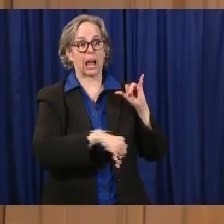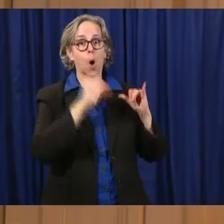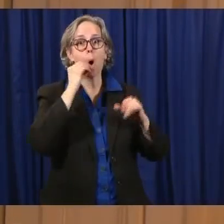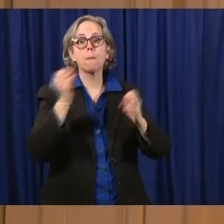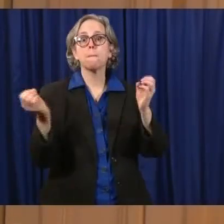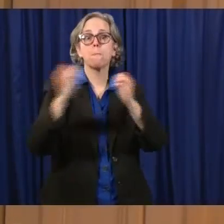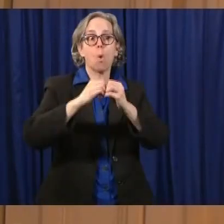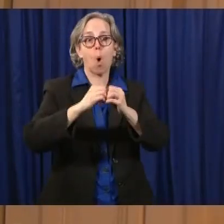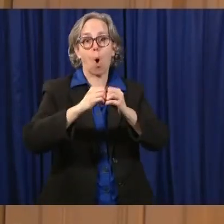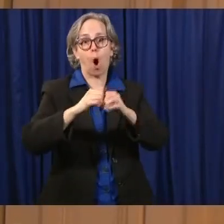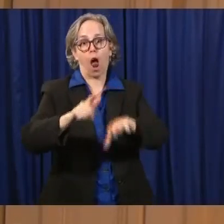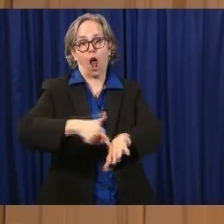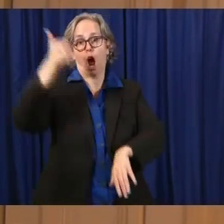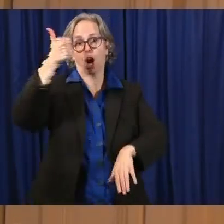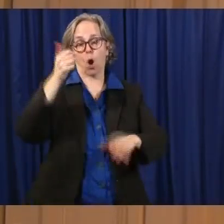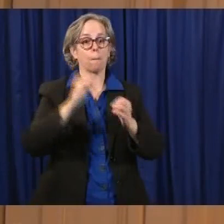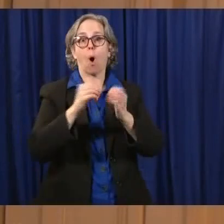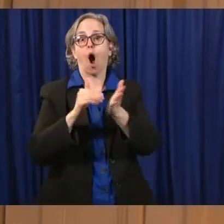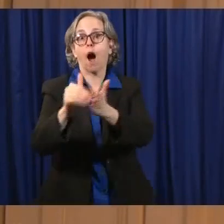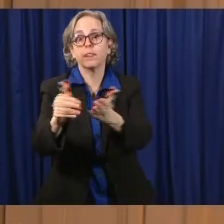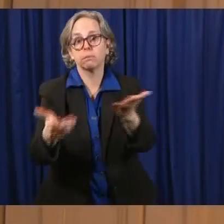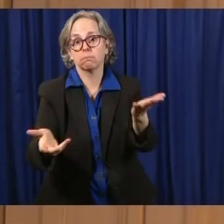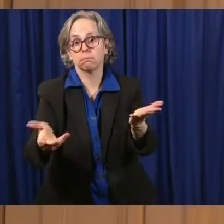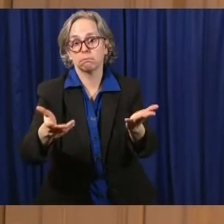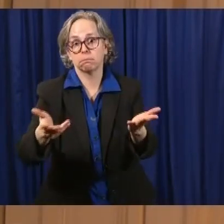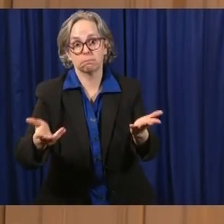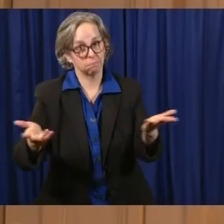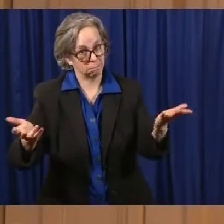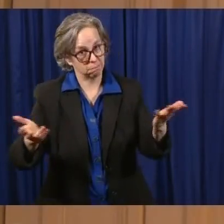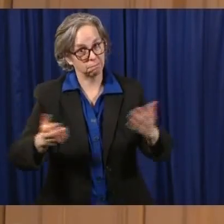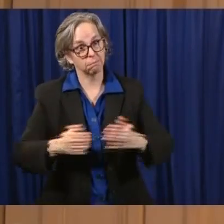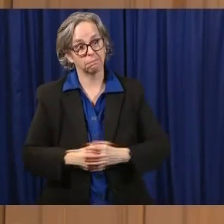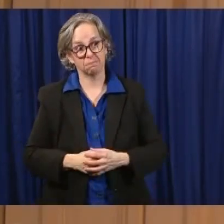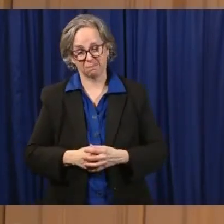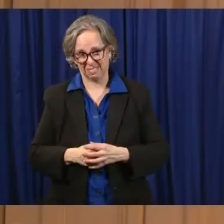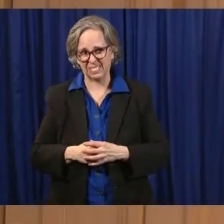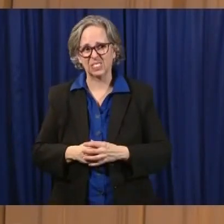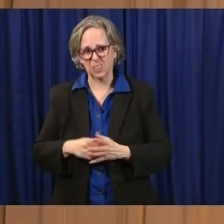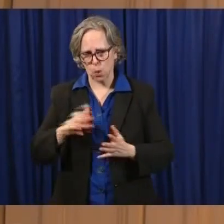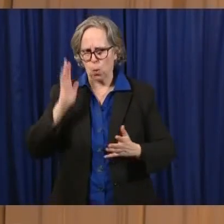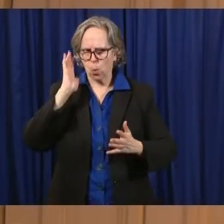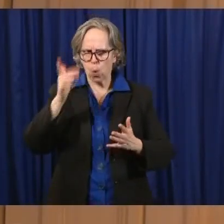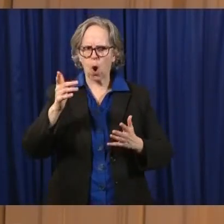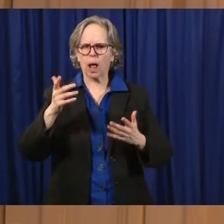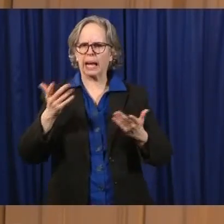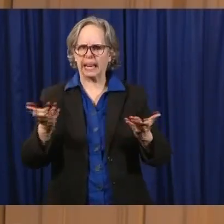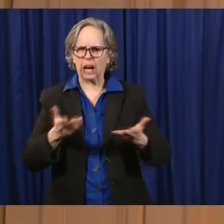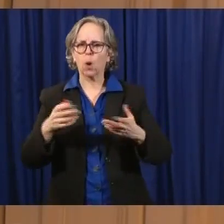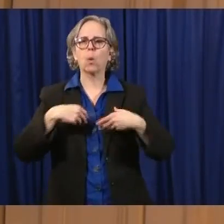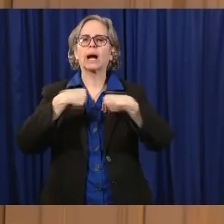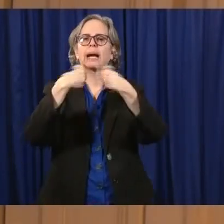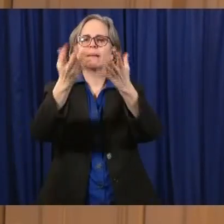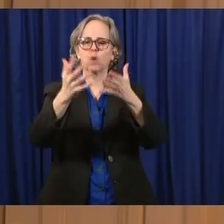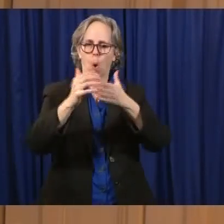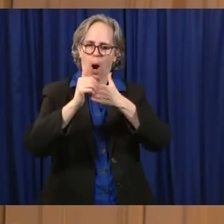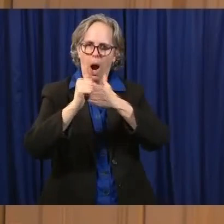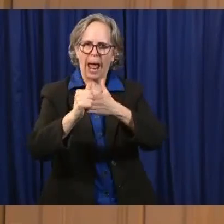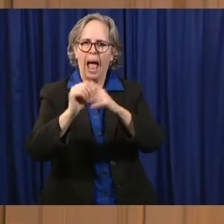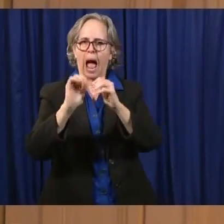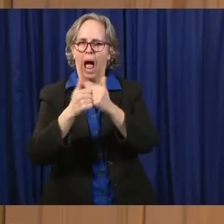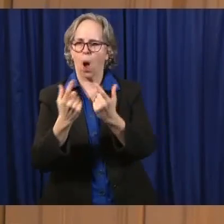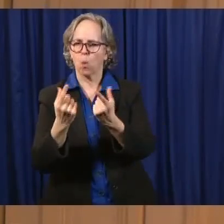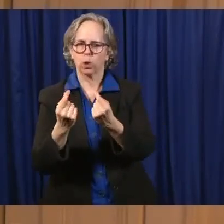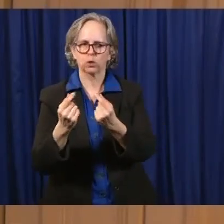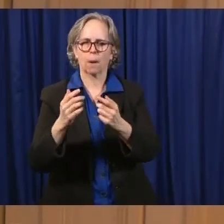and we're gonna lay this out and guide you through it. I just want you to know that best minds possible, collaborating, but I do